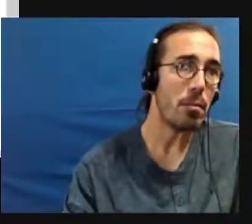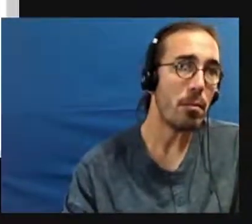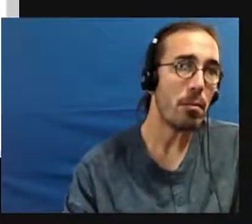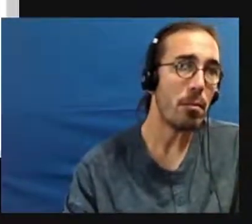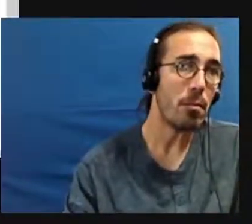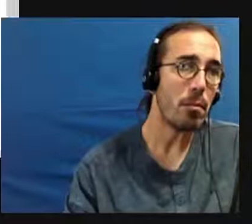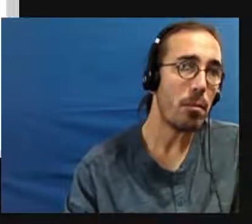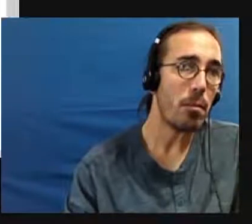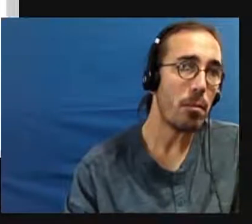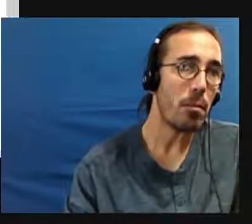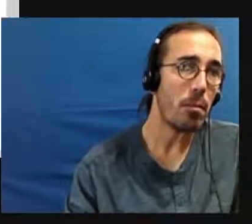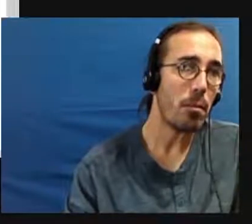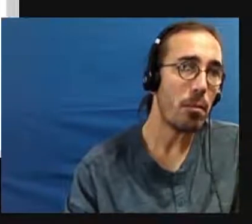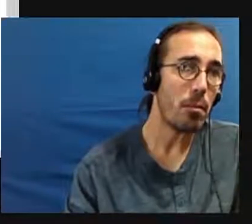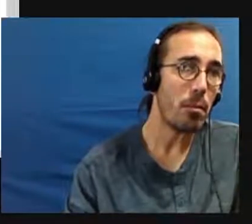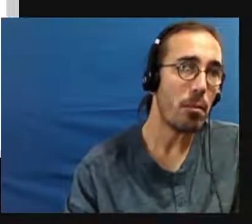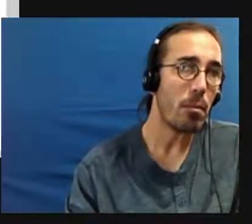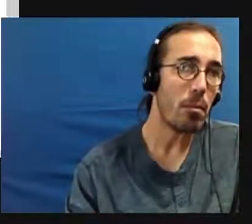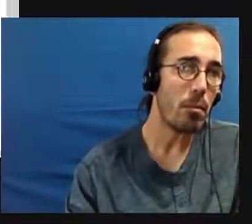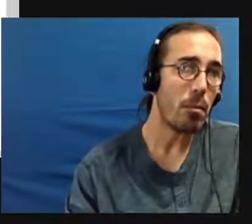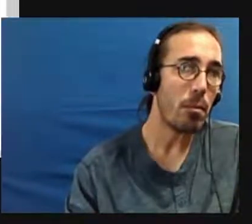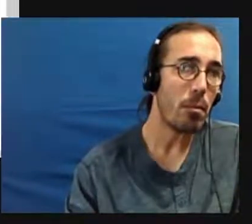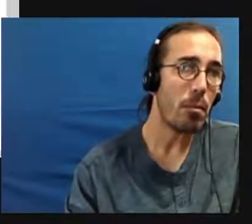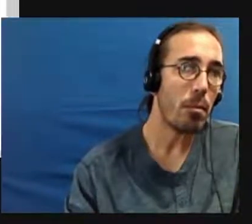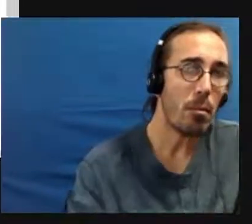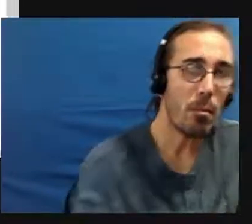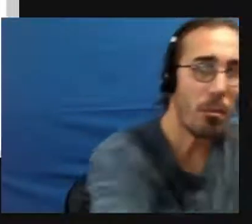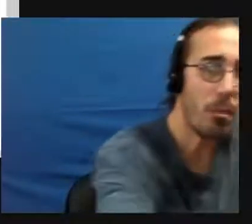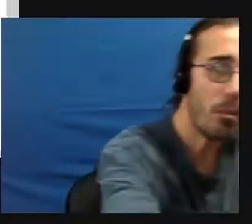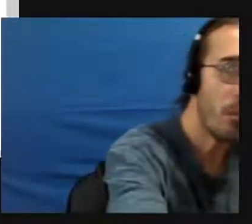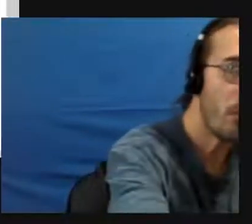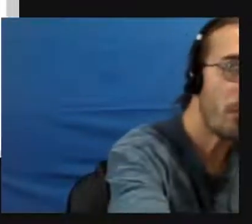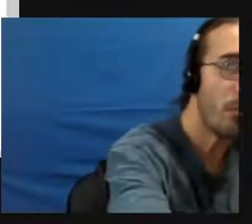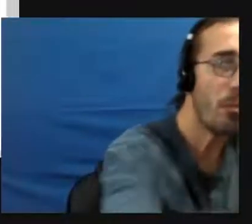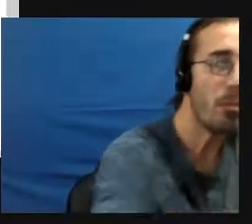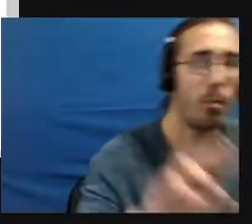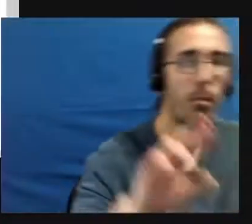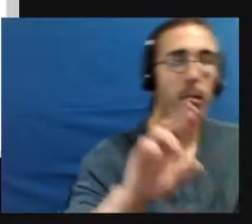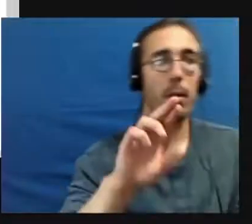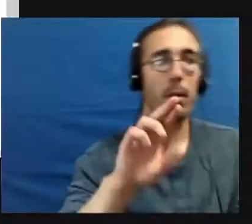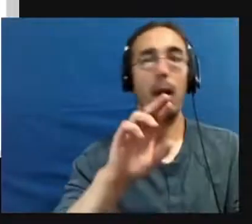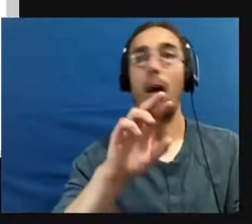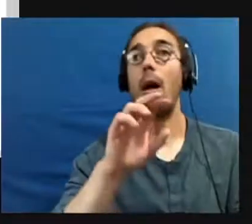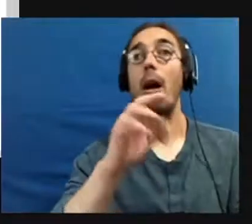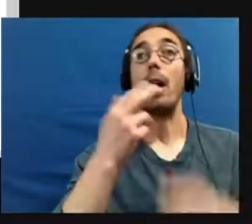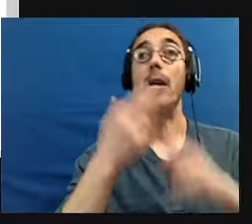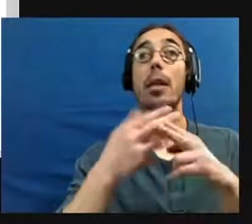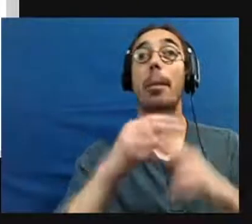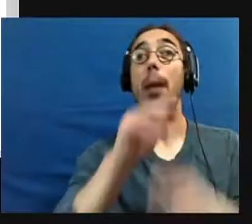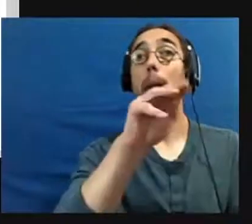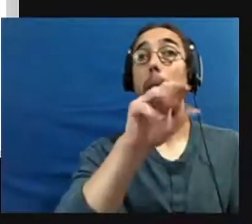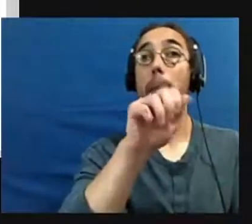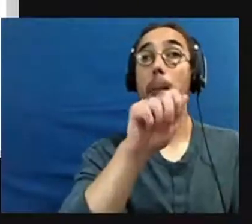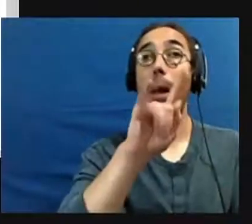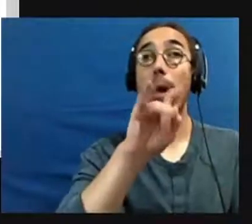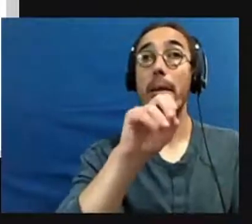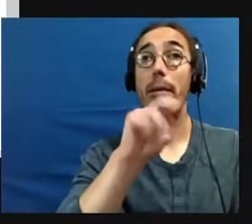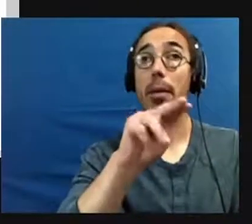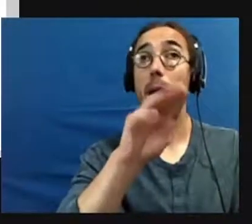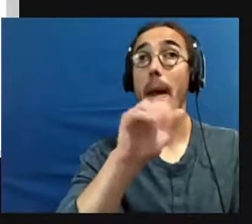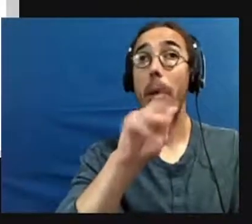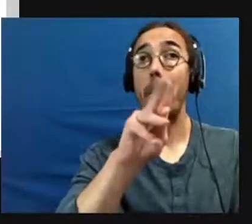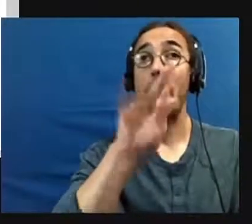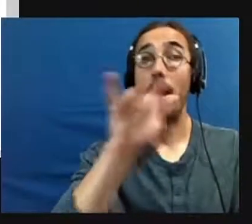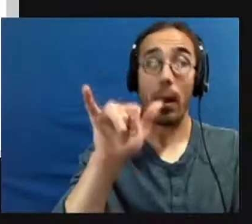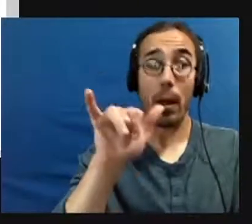Renee. Renee's voiced by a young woman named Madison Bandy, who is autistic and mostly non-speaking.